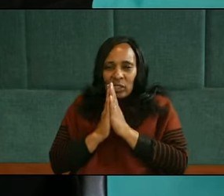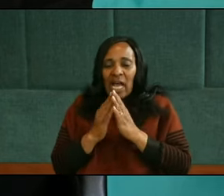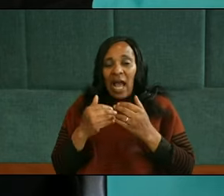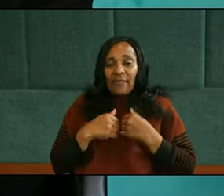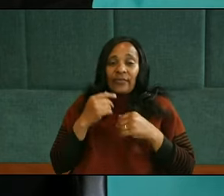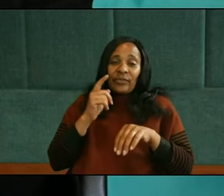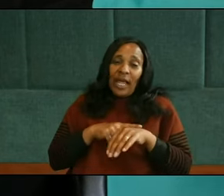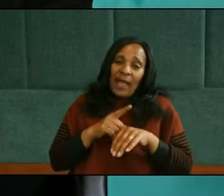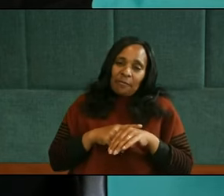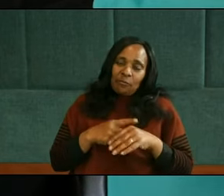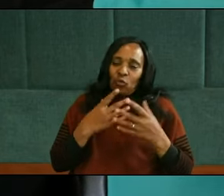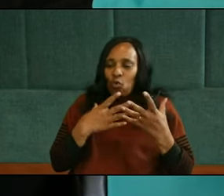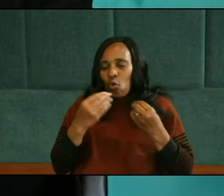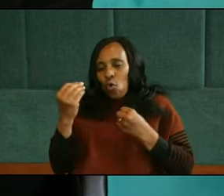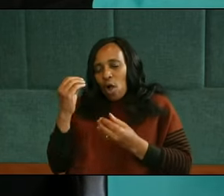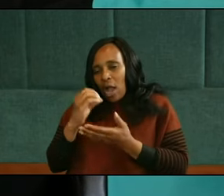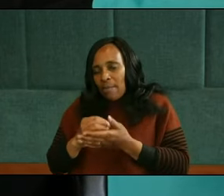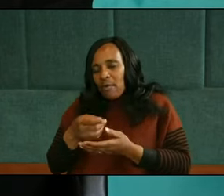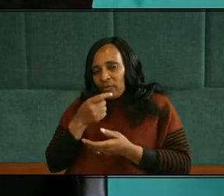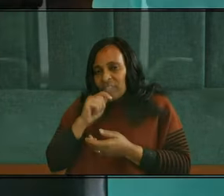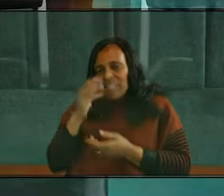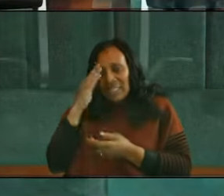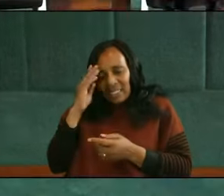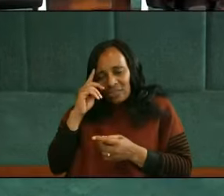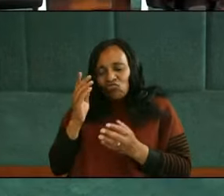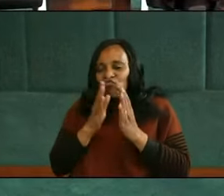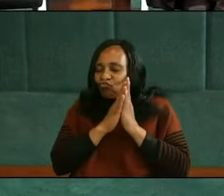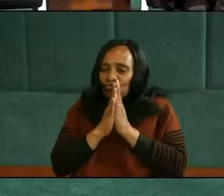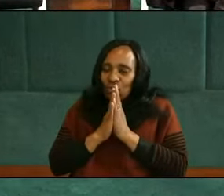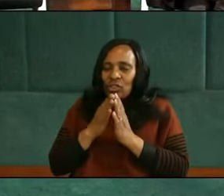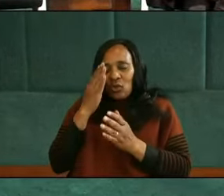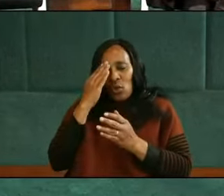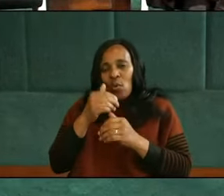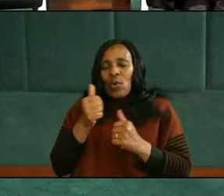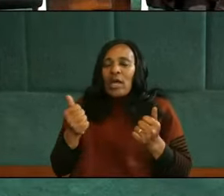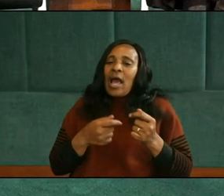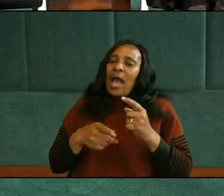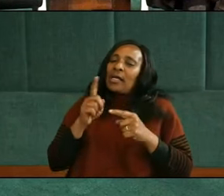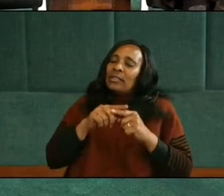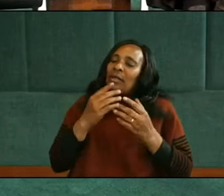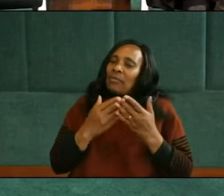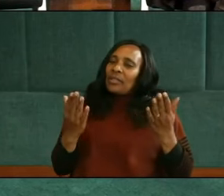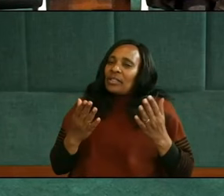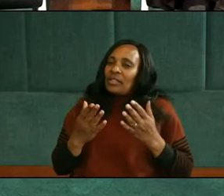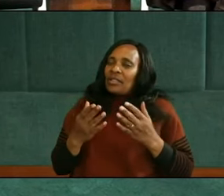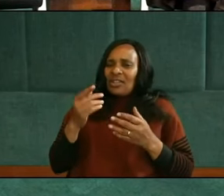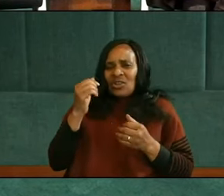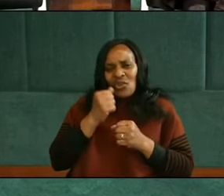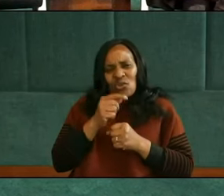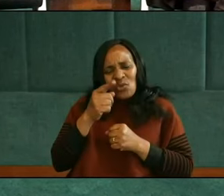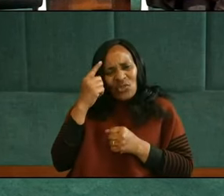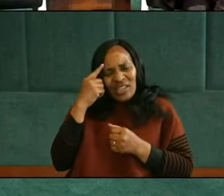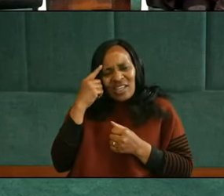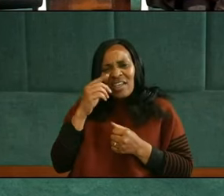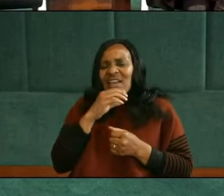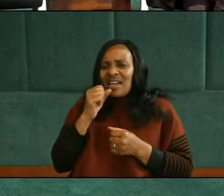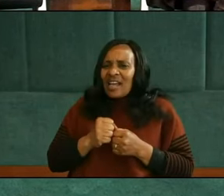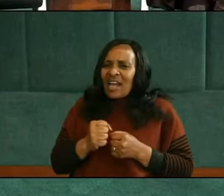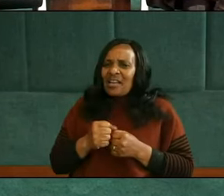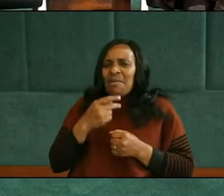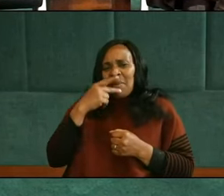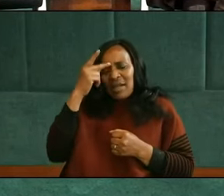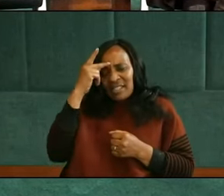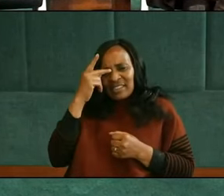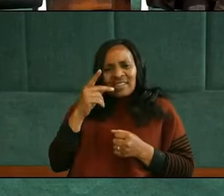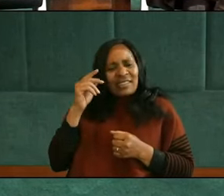go with some cup of tea and you'll know. May I just add something? That don't you think our grandparents were quite intelligent,